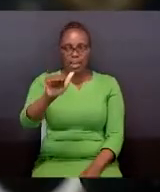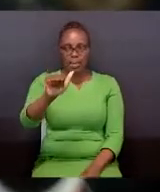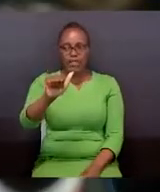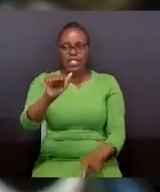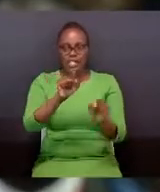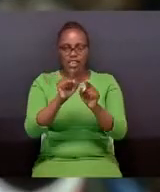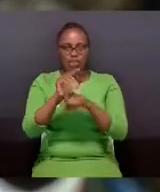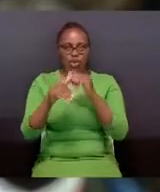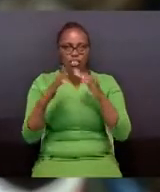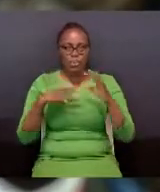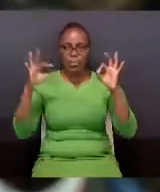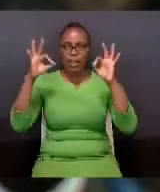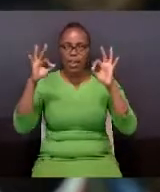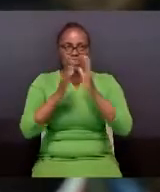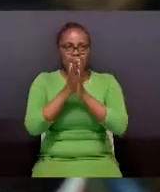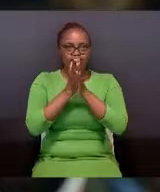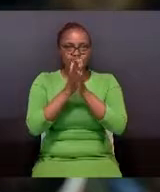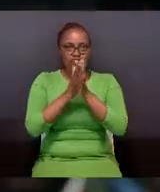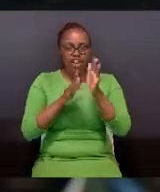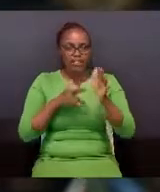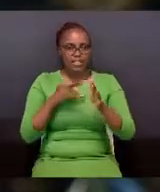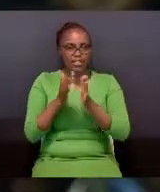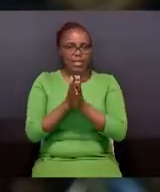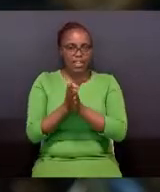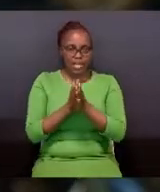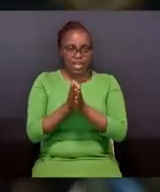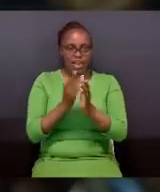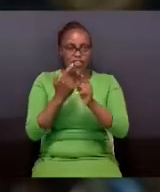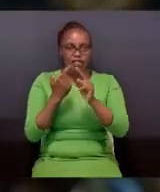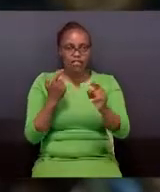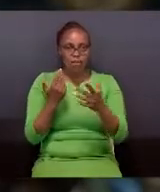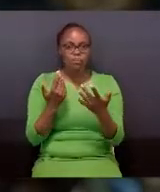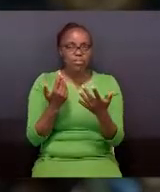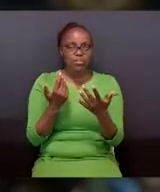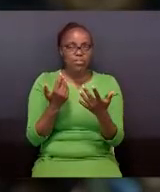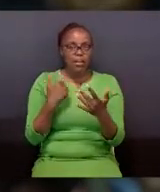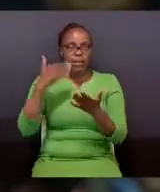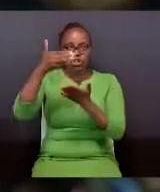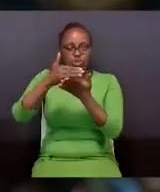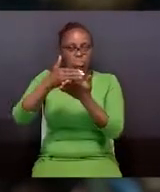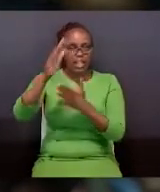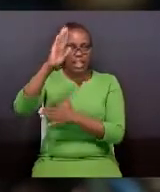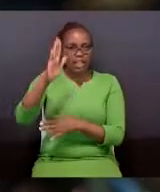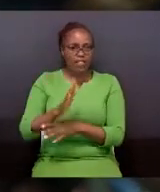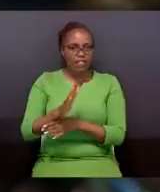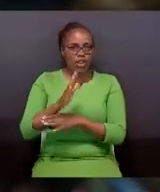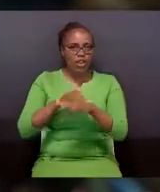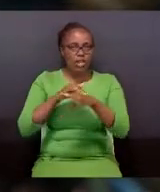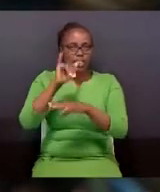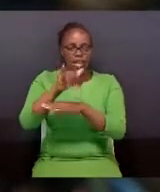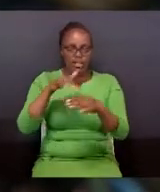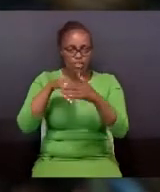mesmerize everybody at the World Cup. And since then, I've not stopped falling in love with